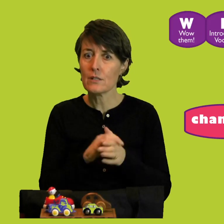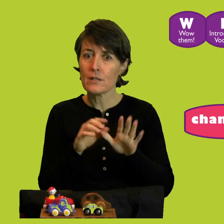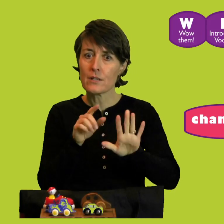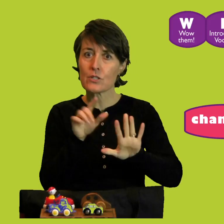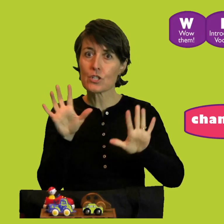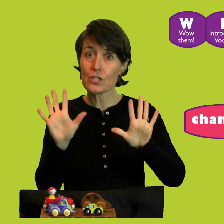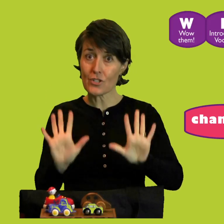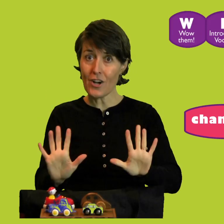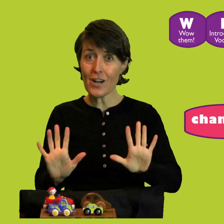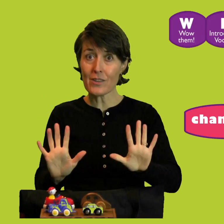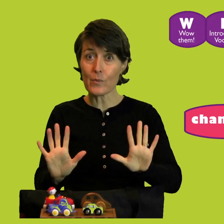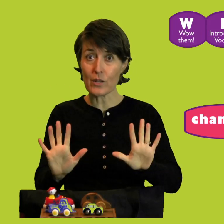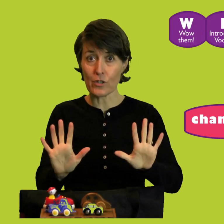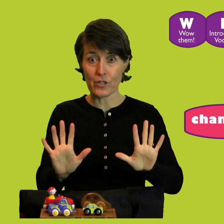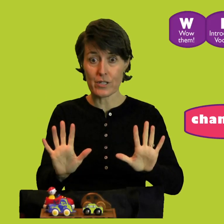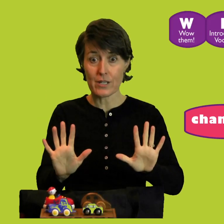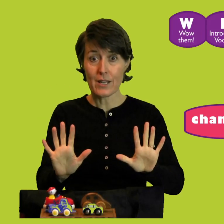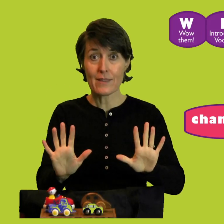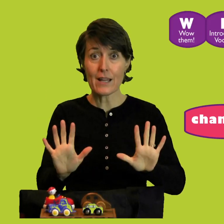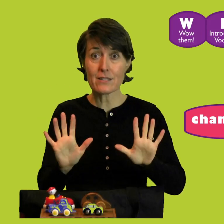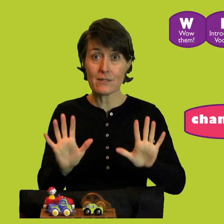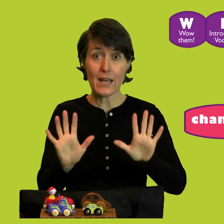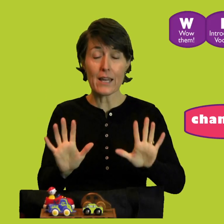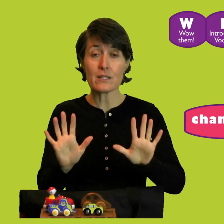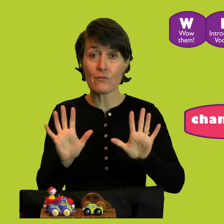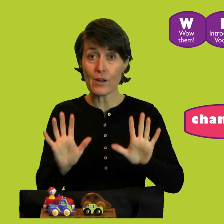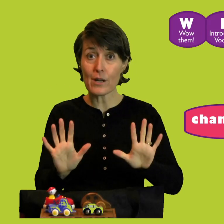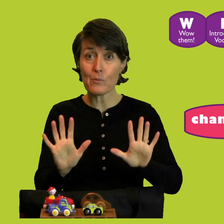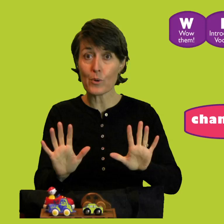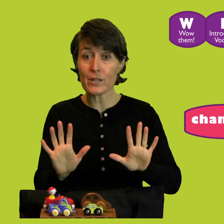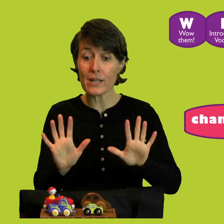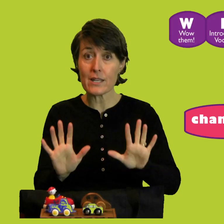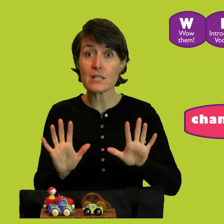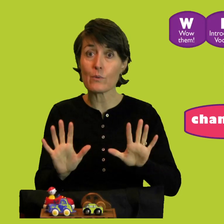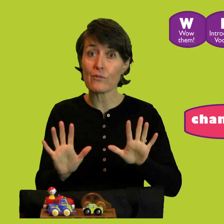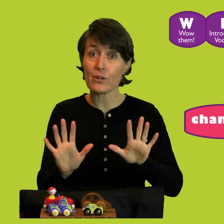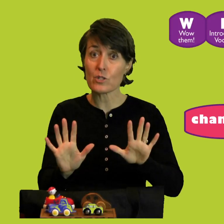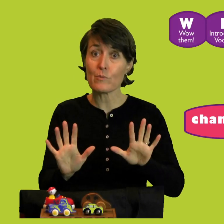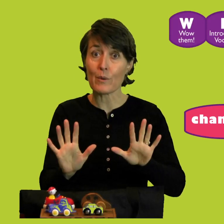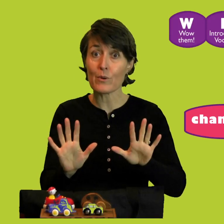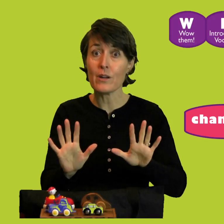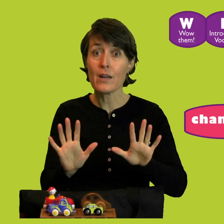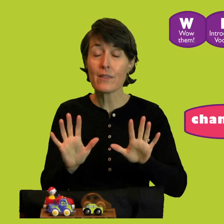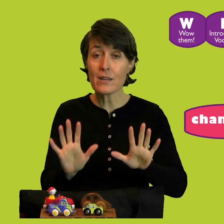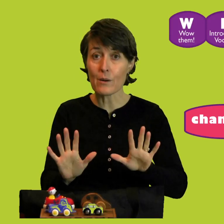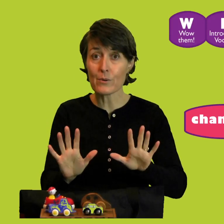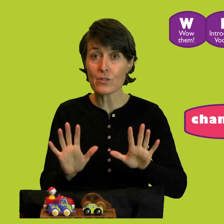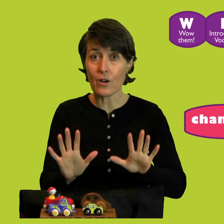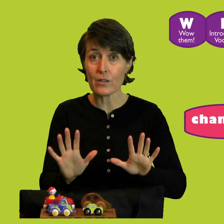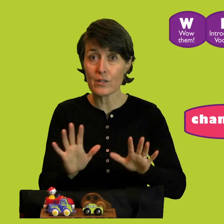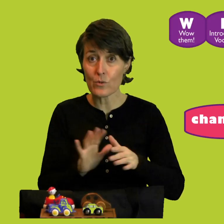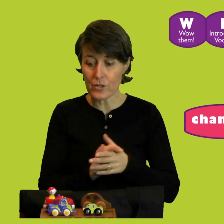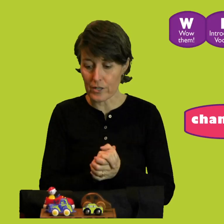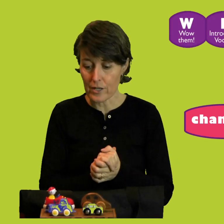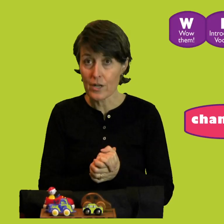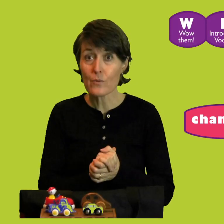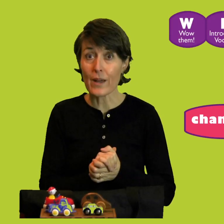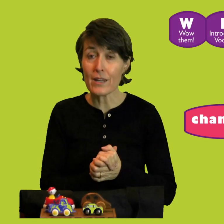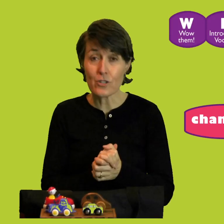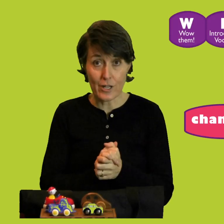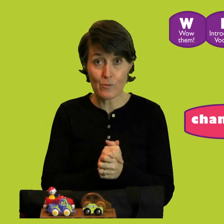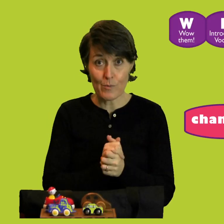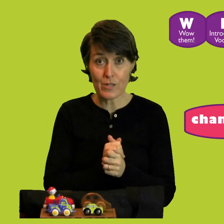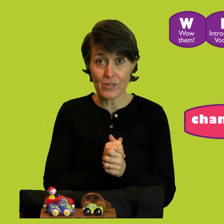song that we learned. That is a very important and easy way for us to remember the numbers all in order.